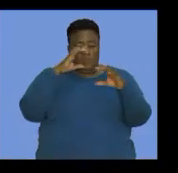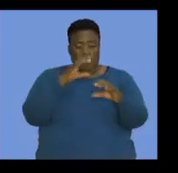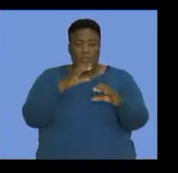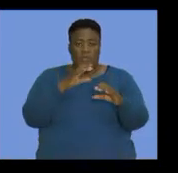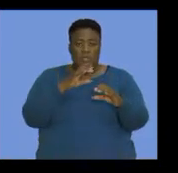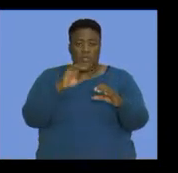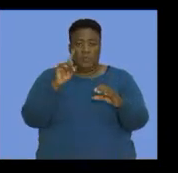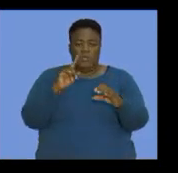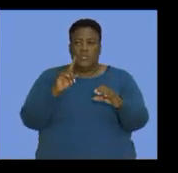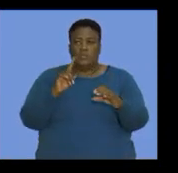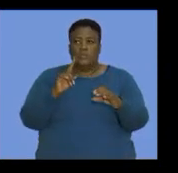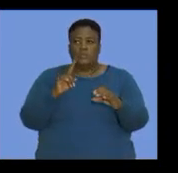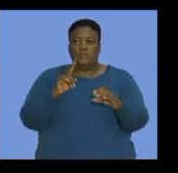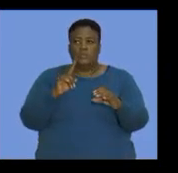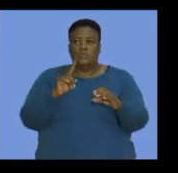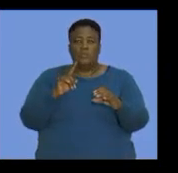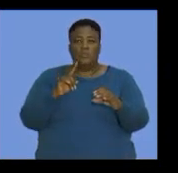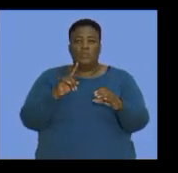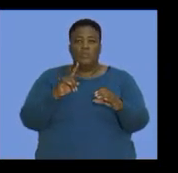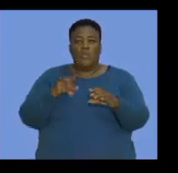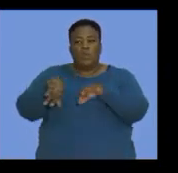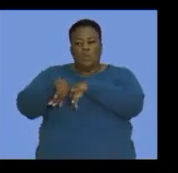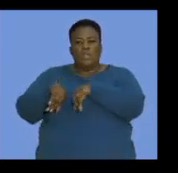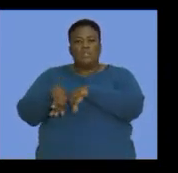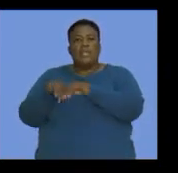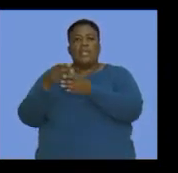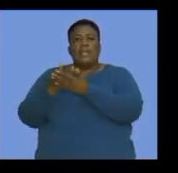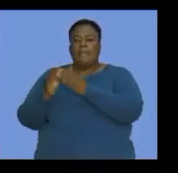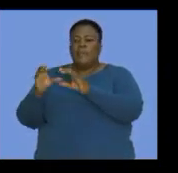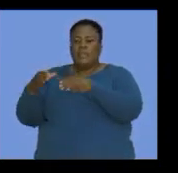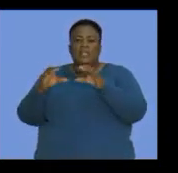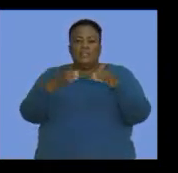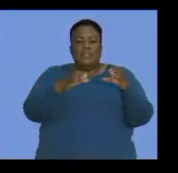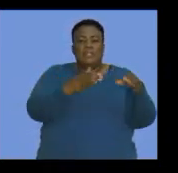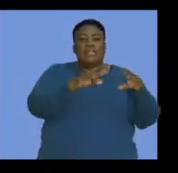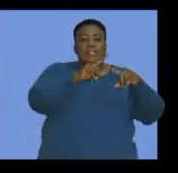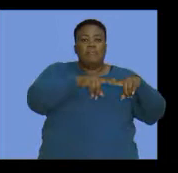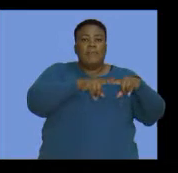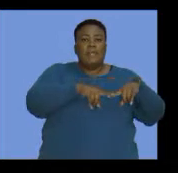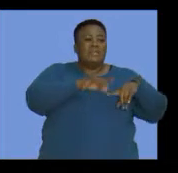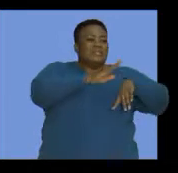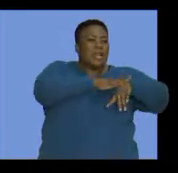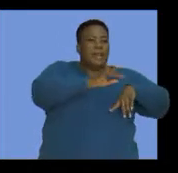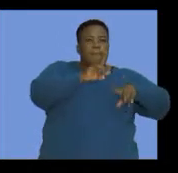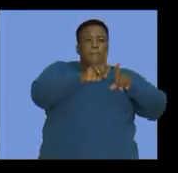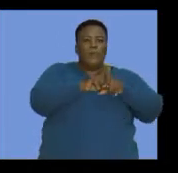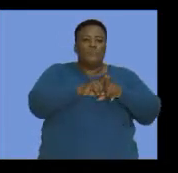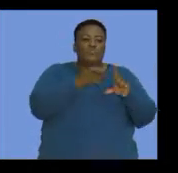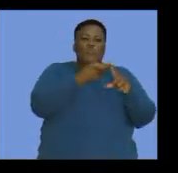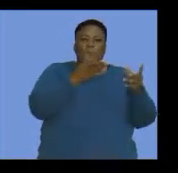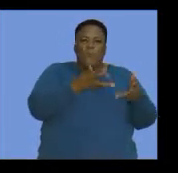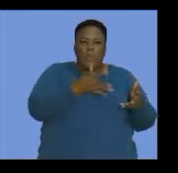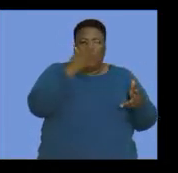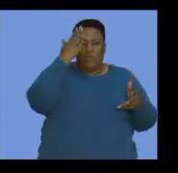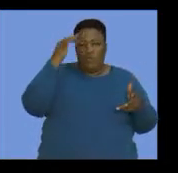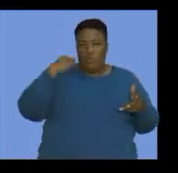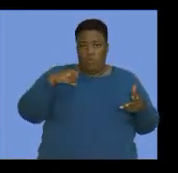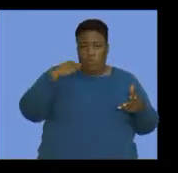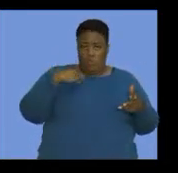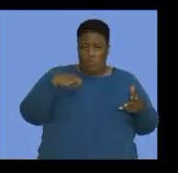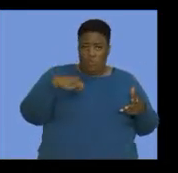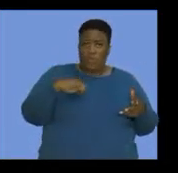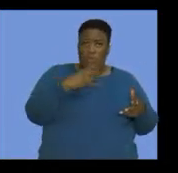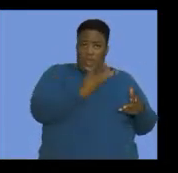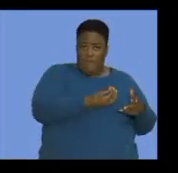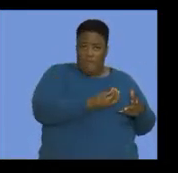how waste can be classified according to the origin and type. So we know that we have municipal